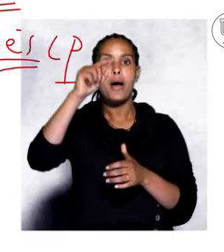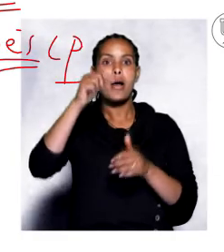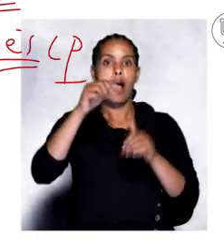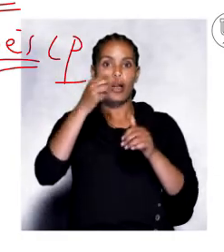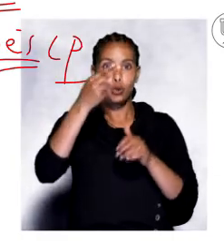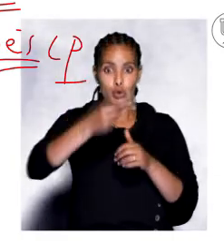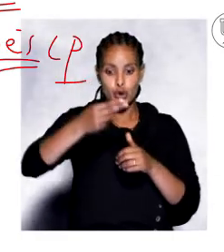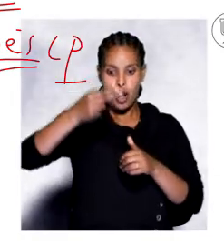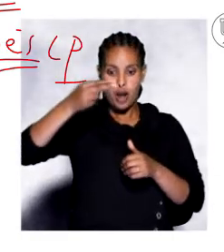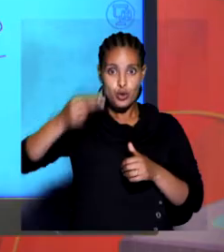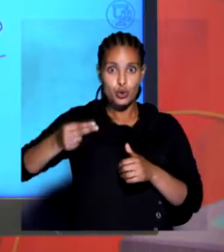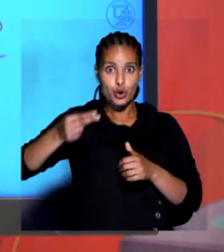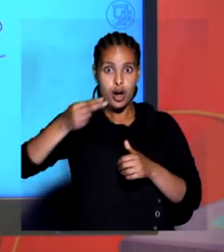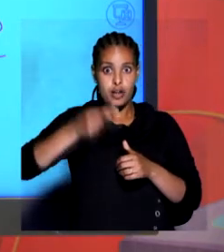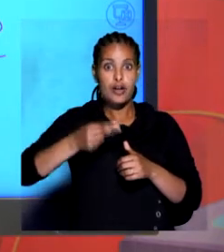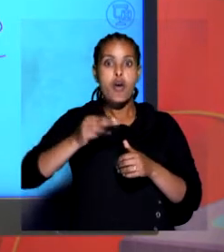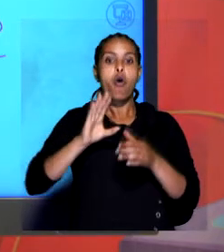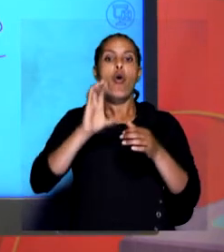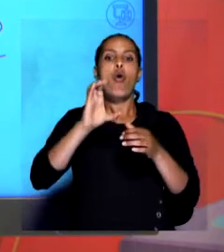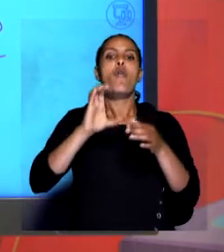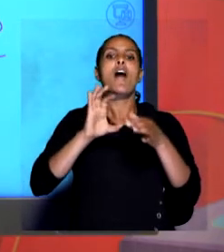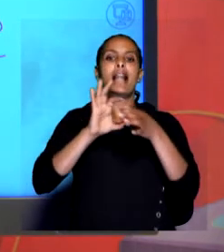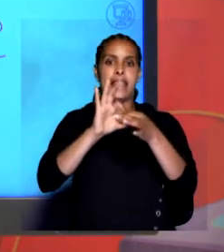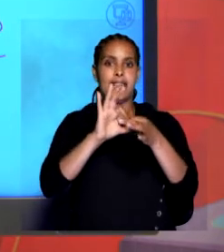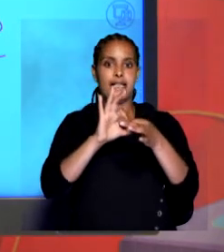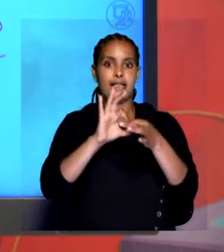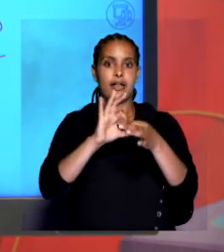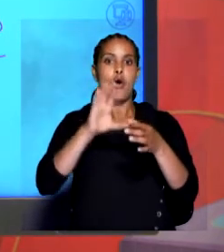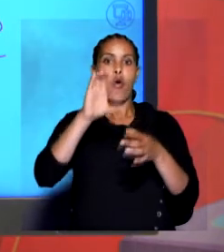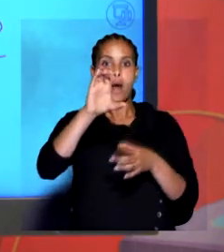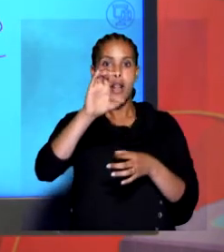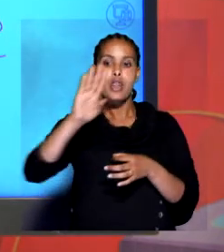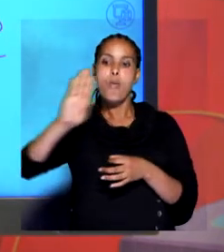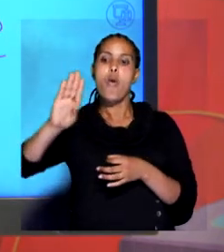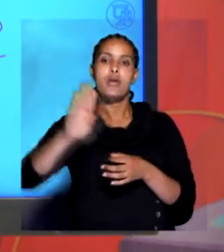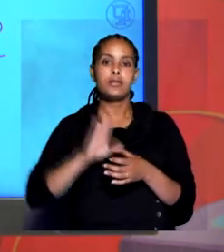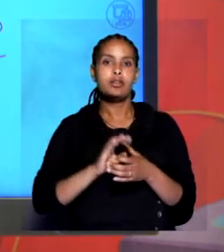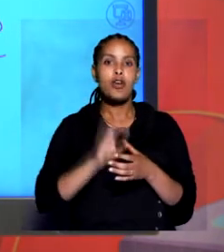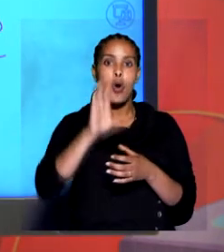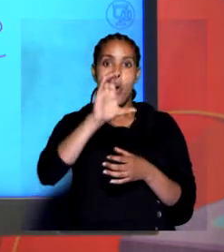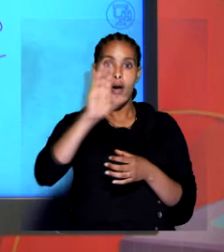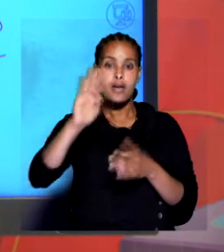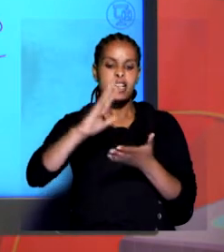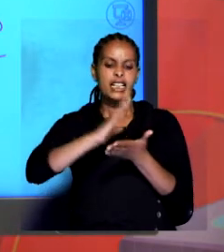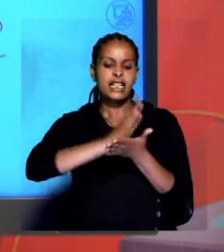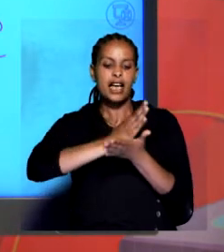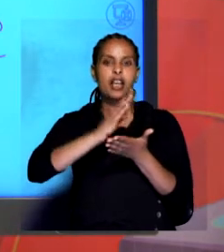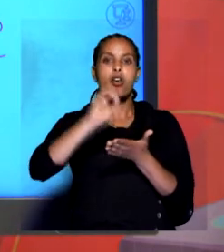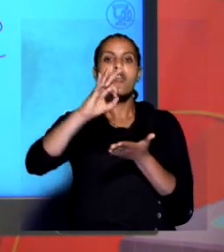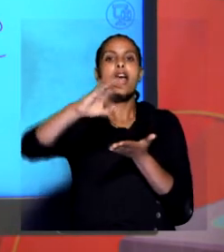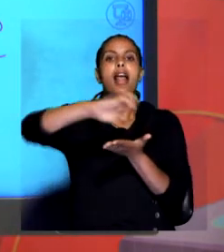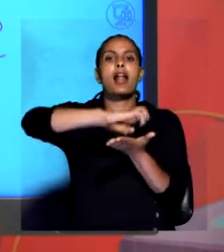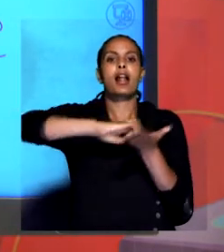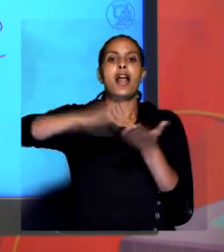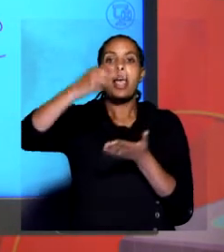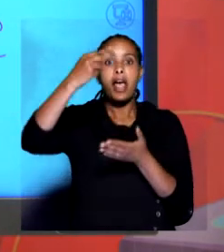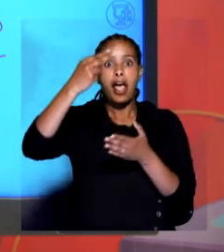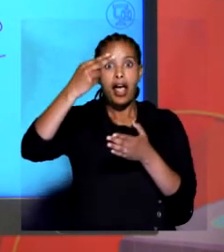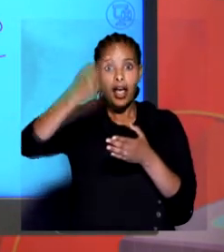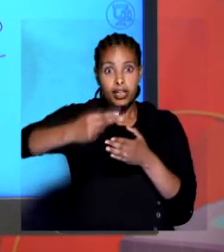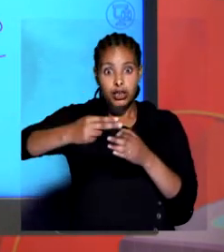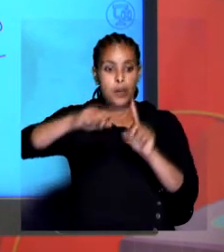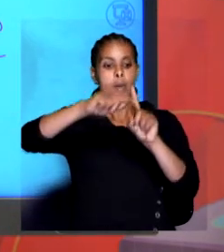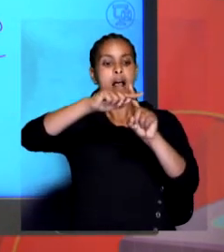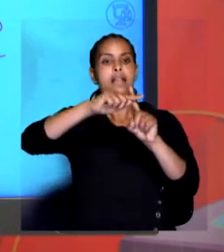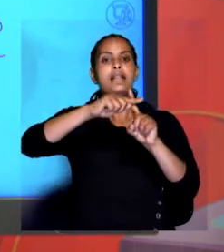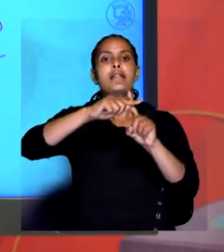Now this is covalent bond formed by sharing of electrons. H plus